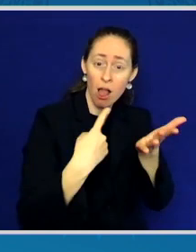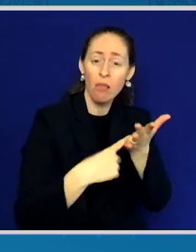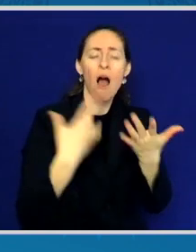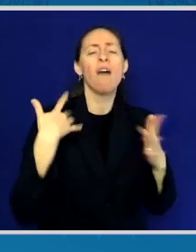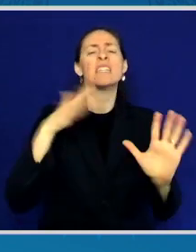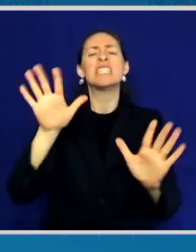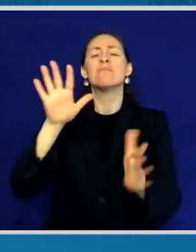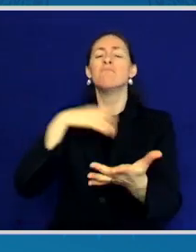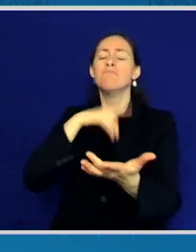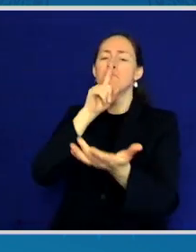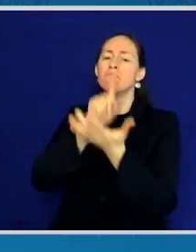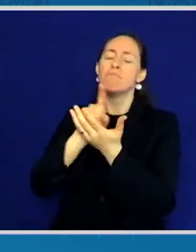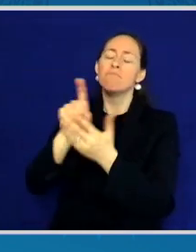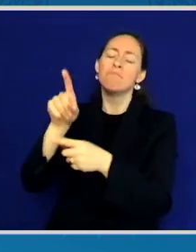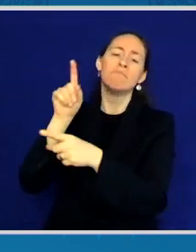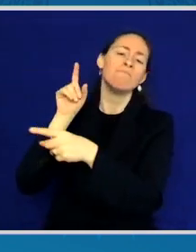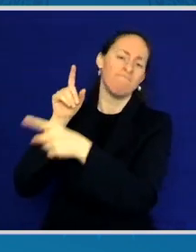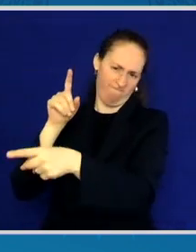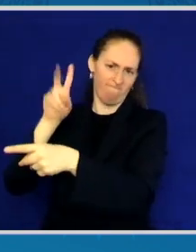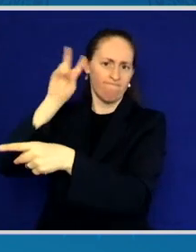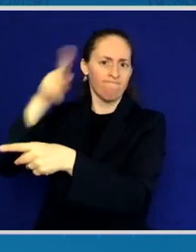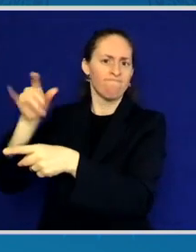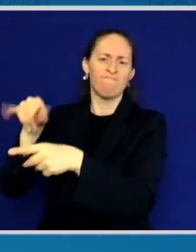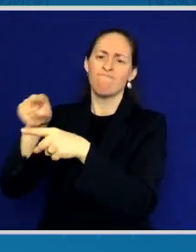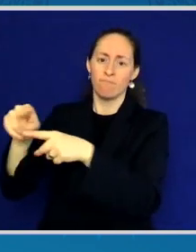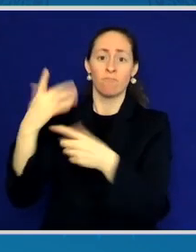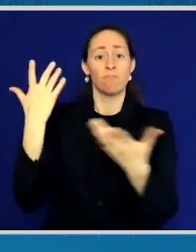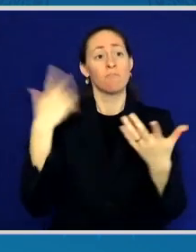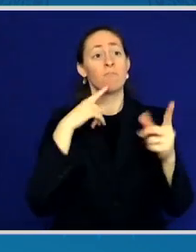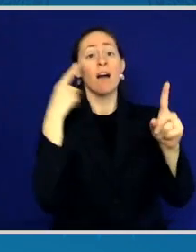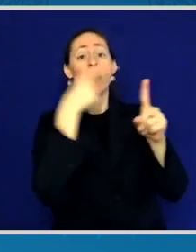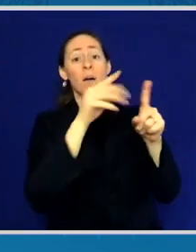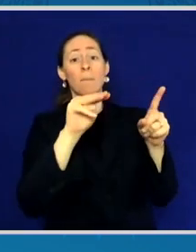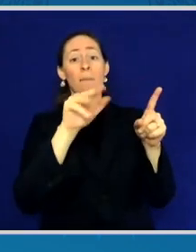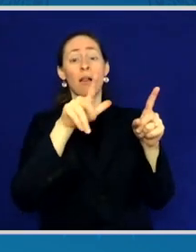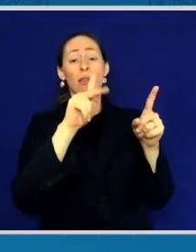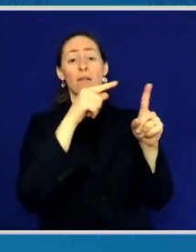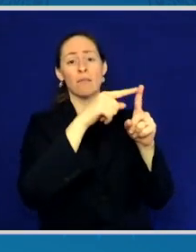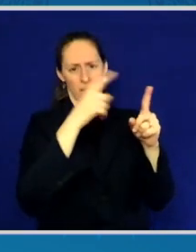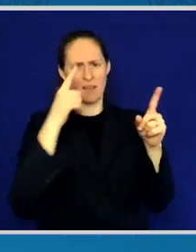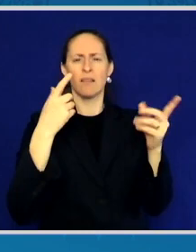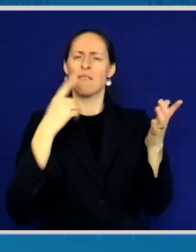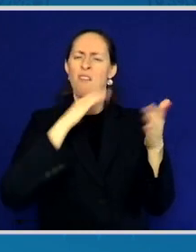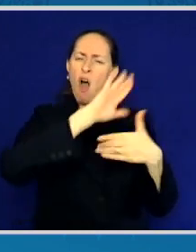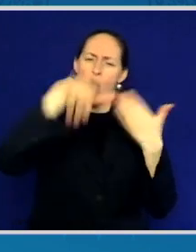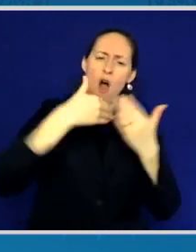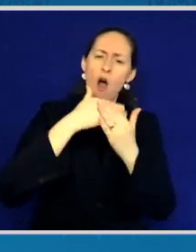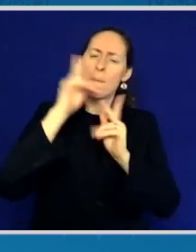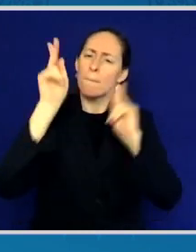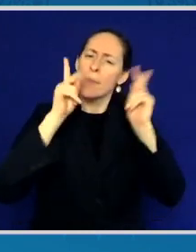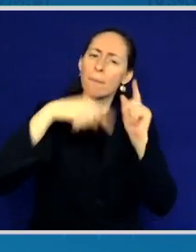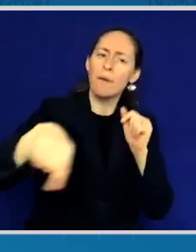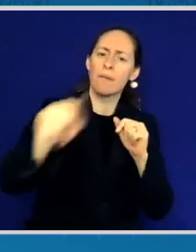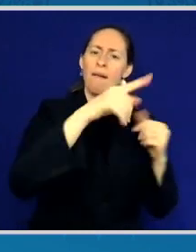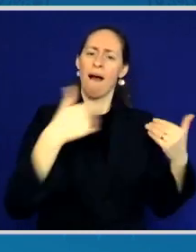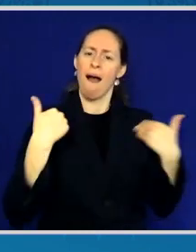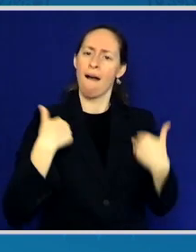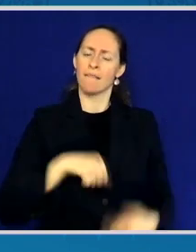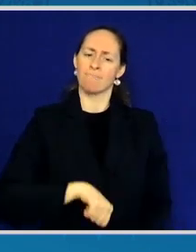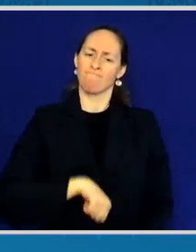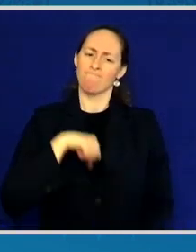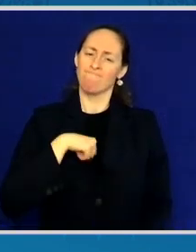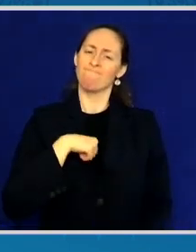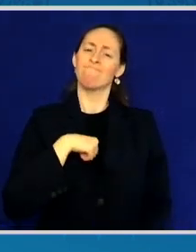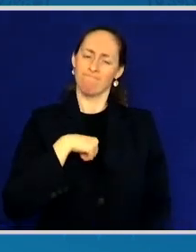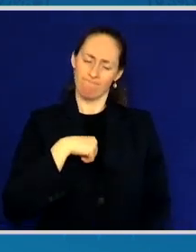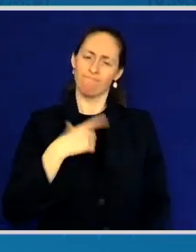And Dr. King always said, all labor has dignity. No job is menial if it pays an adequate wage. And that's so much